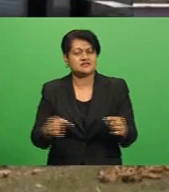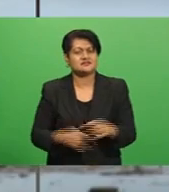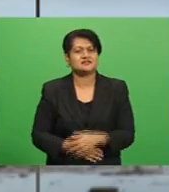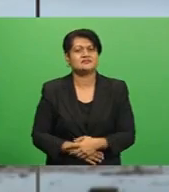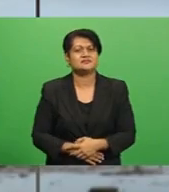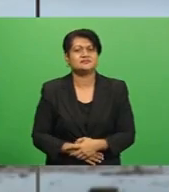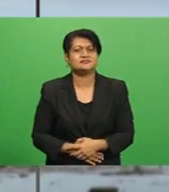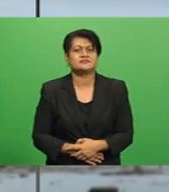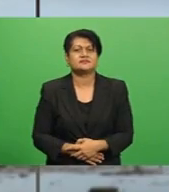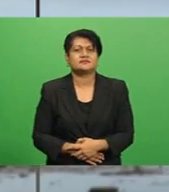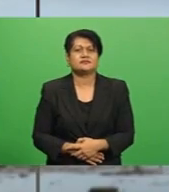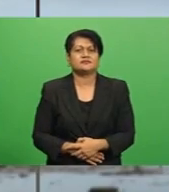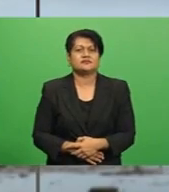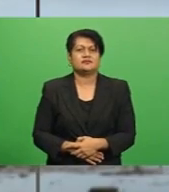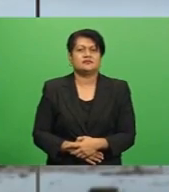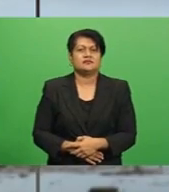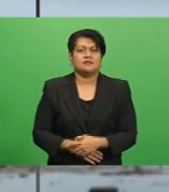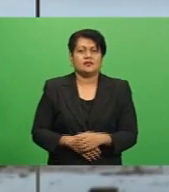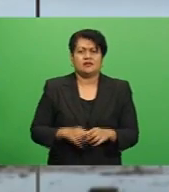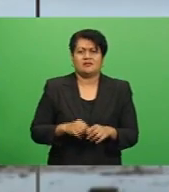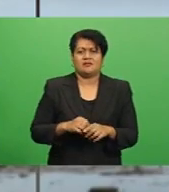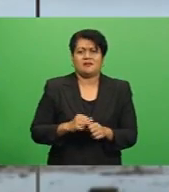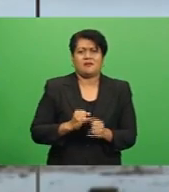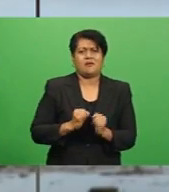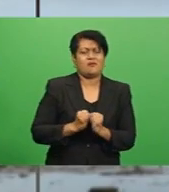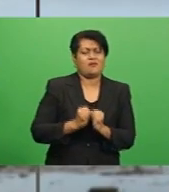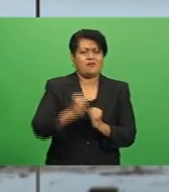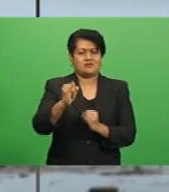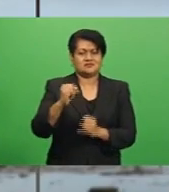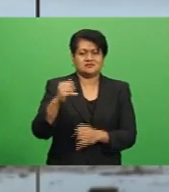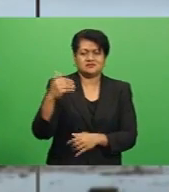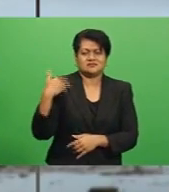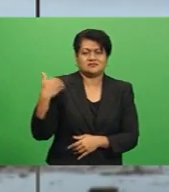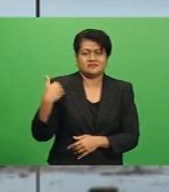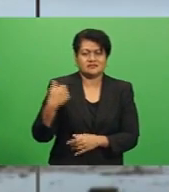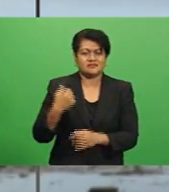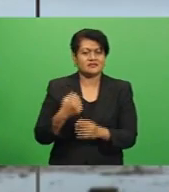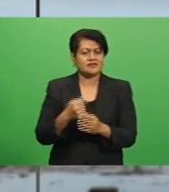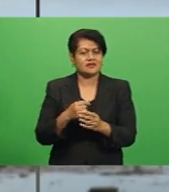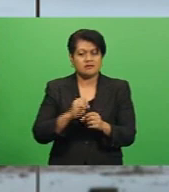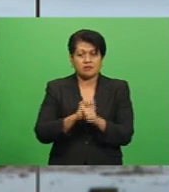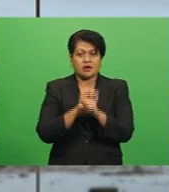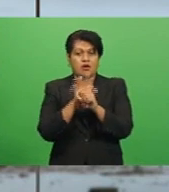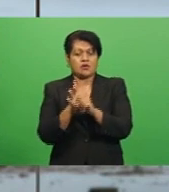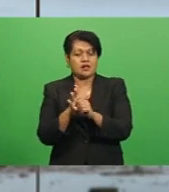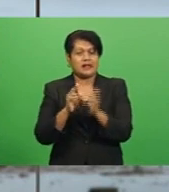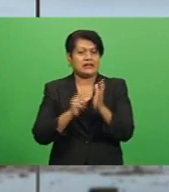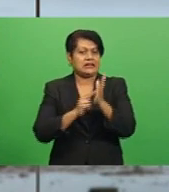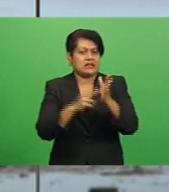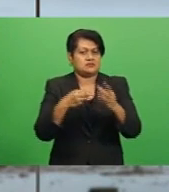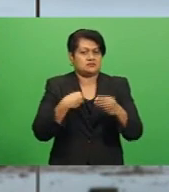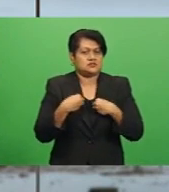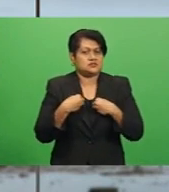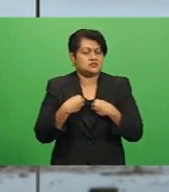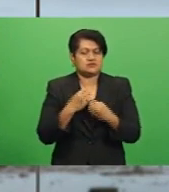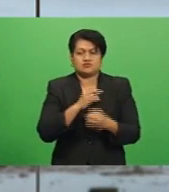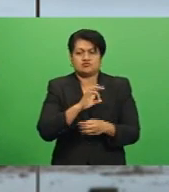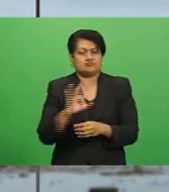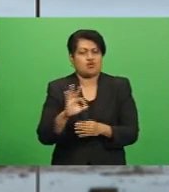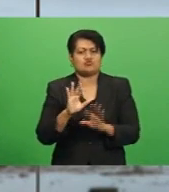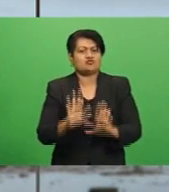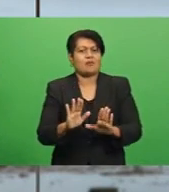News. Being badly affected by COVID-19 has not stopped Nadi businesses from helping Fijians affected by TC